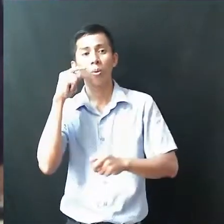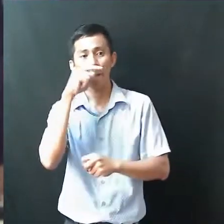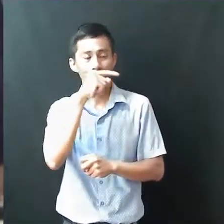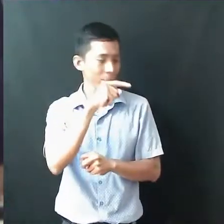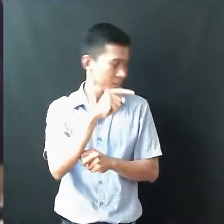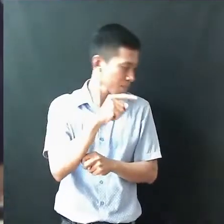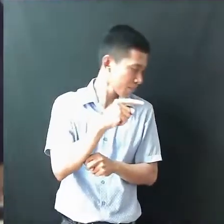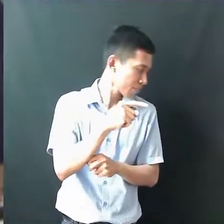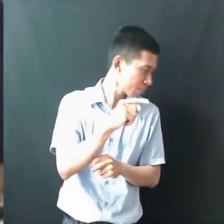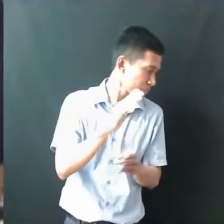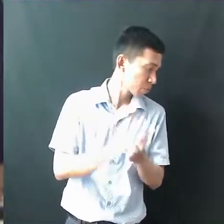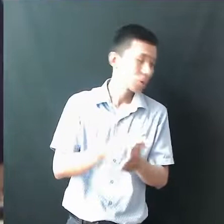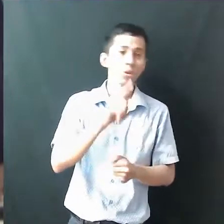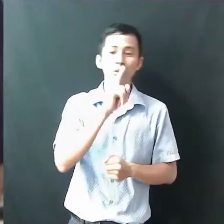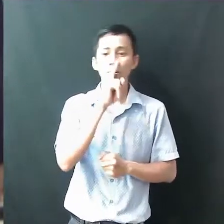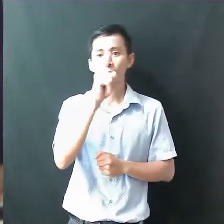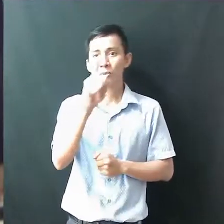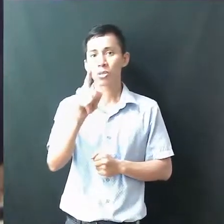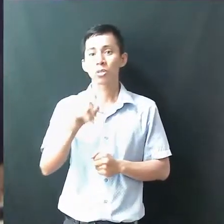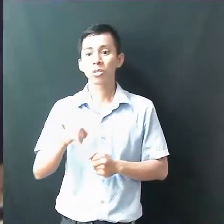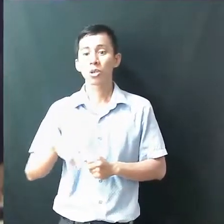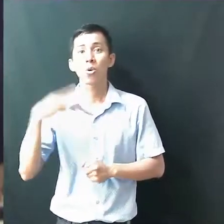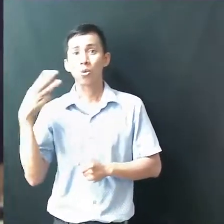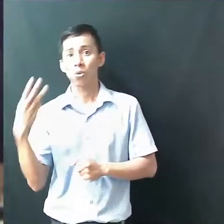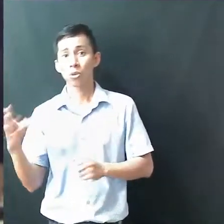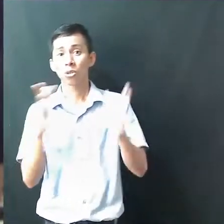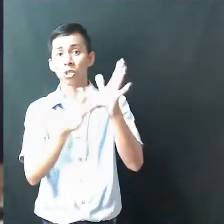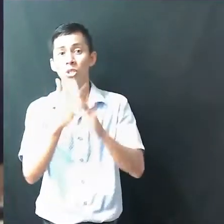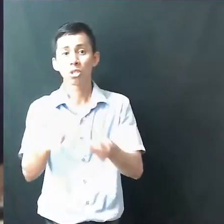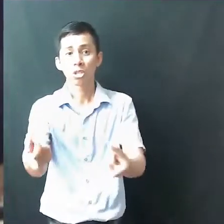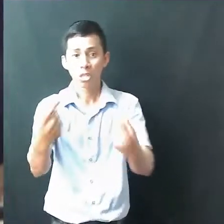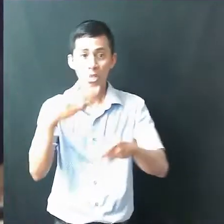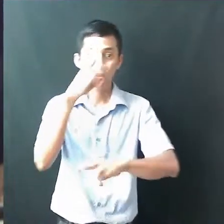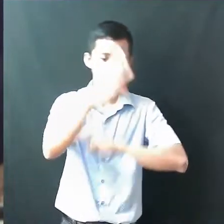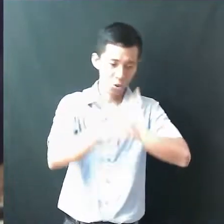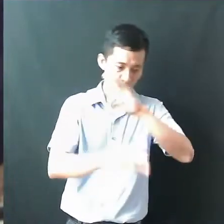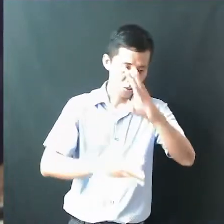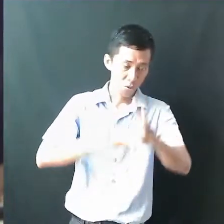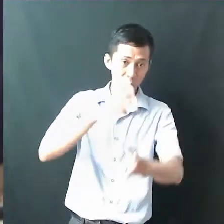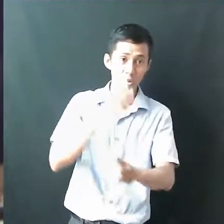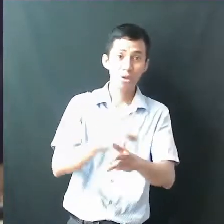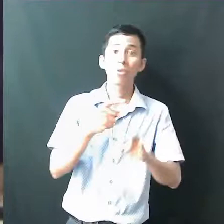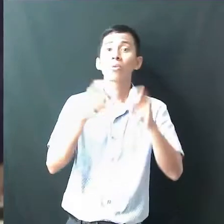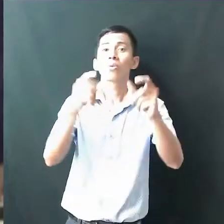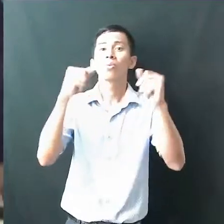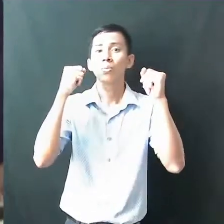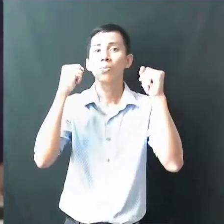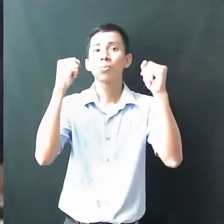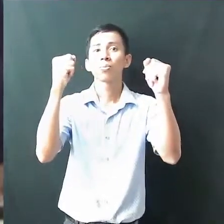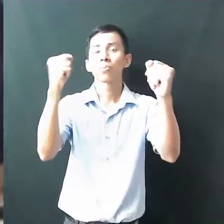display. Isn't it amazing how he came? Israel's strength